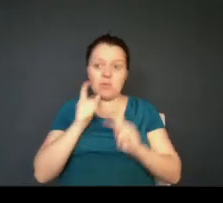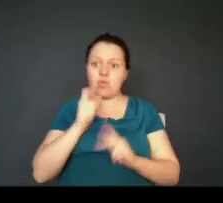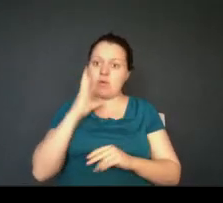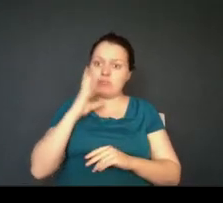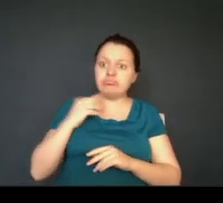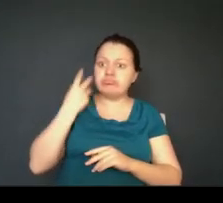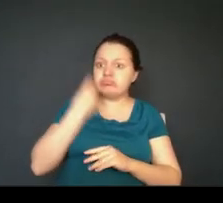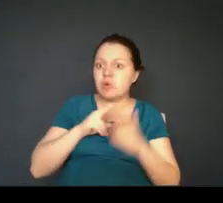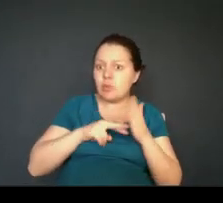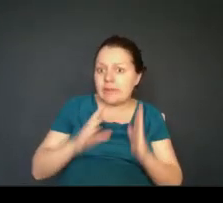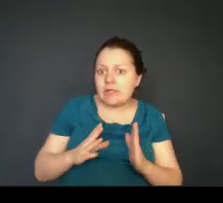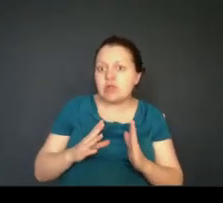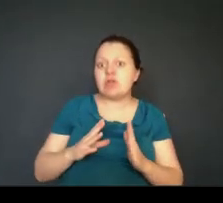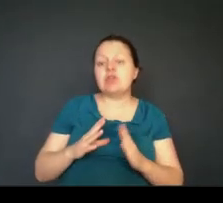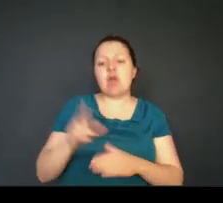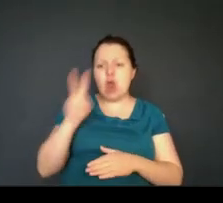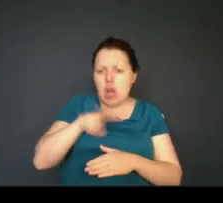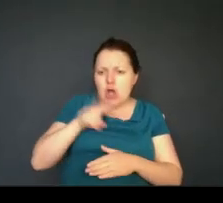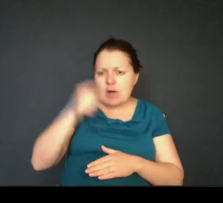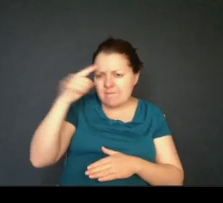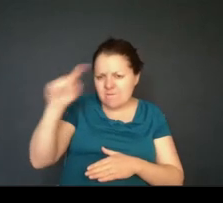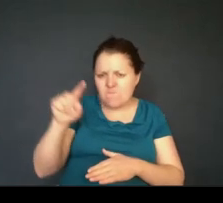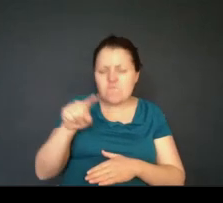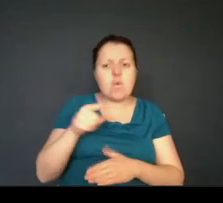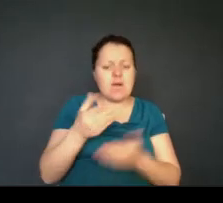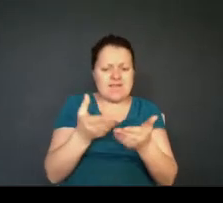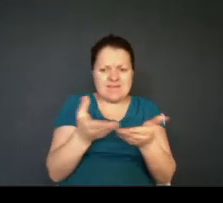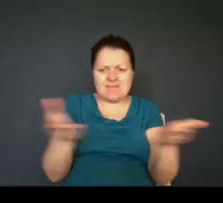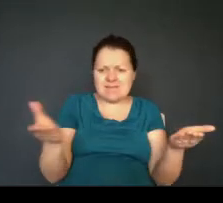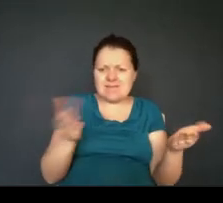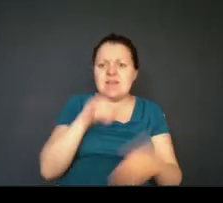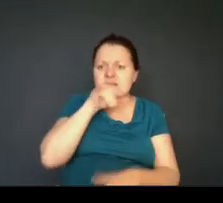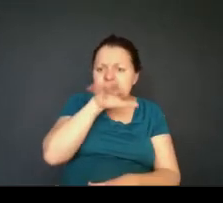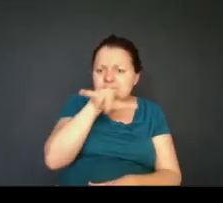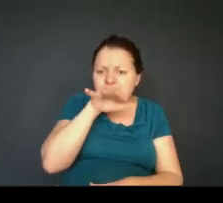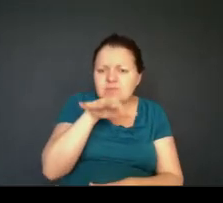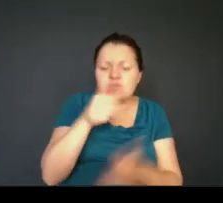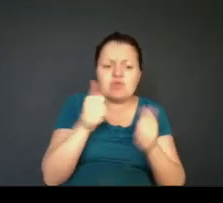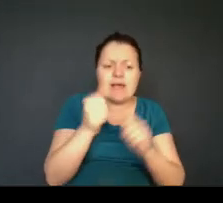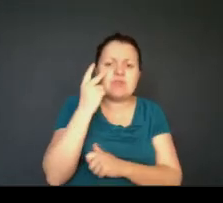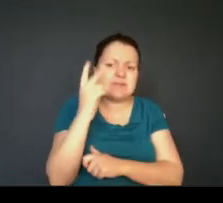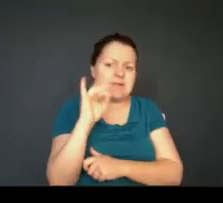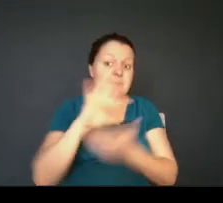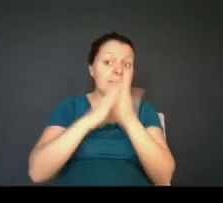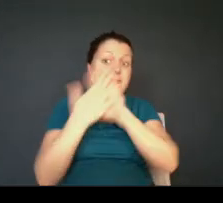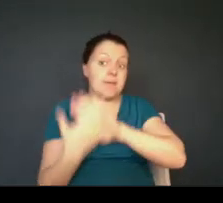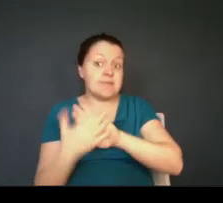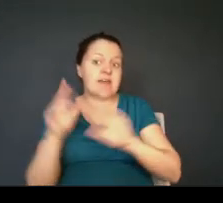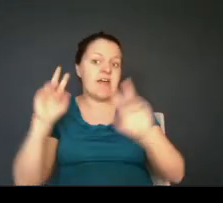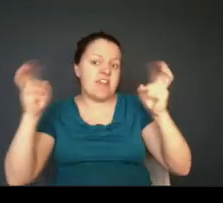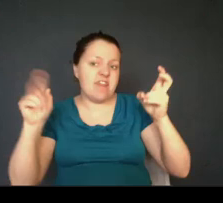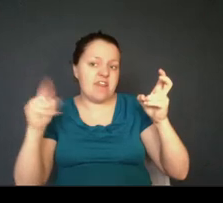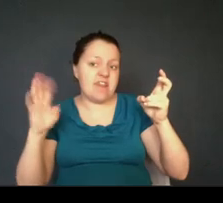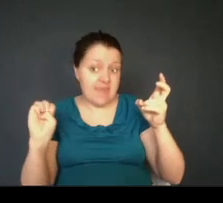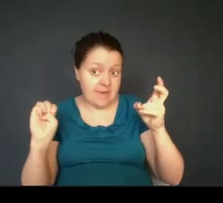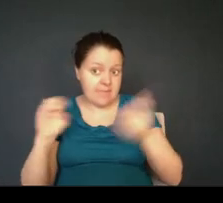consider whether some of them are actually becoming themes in their novels. So here I have put up a map, and some